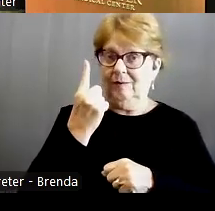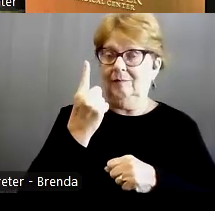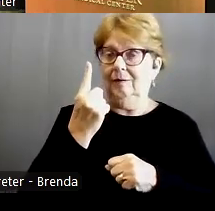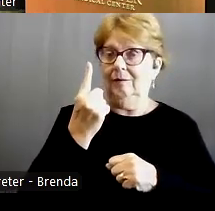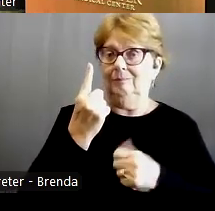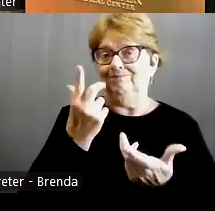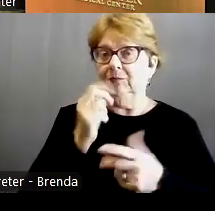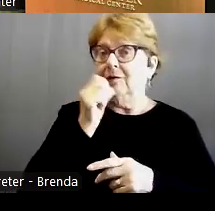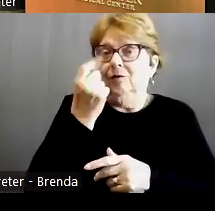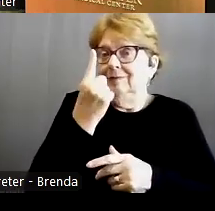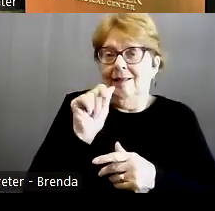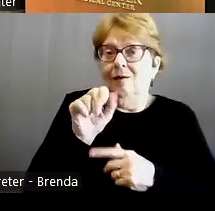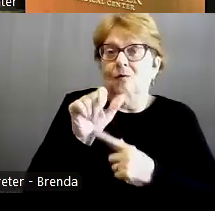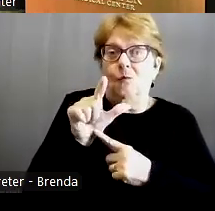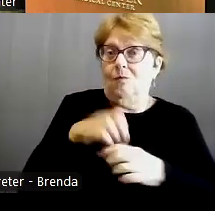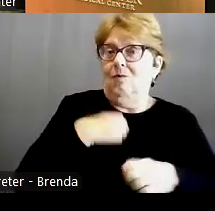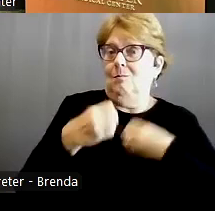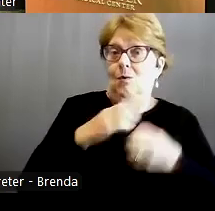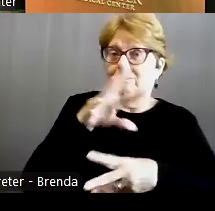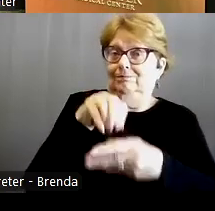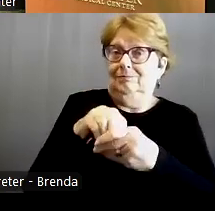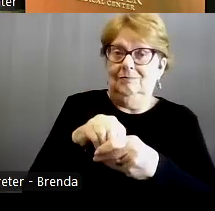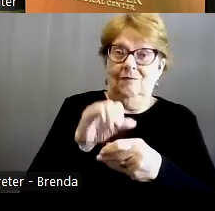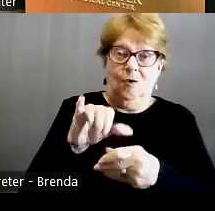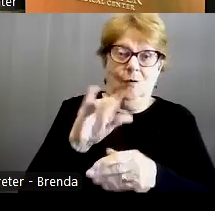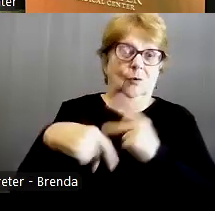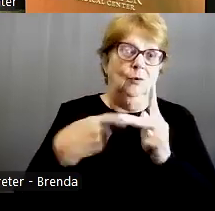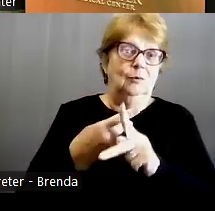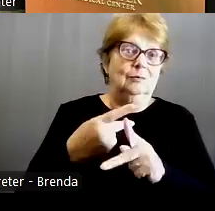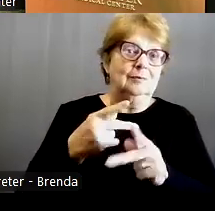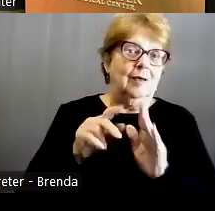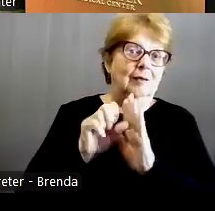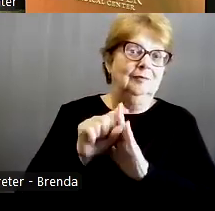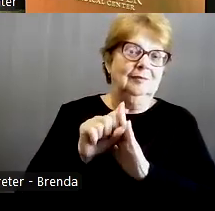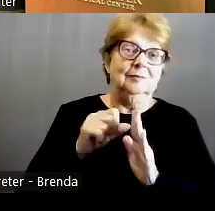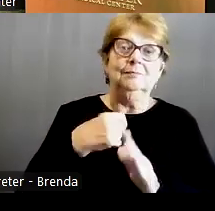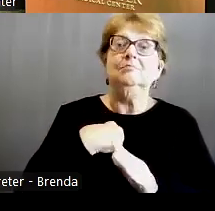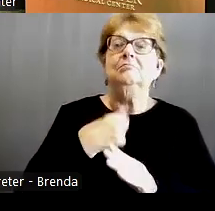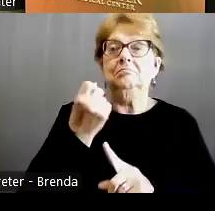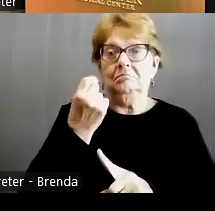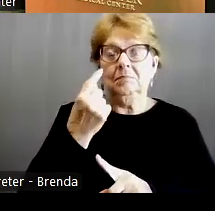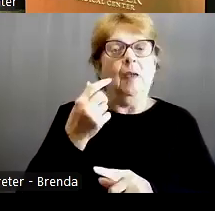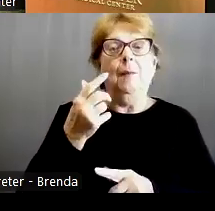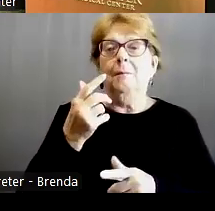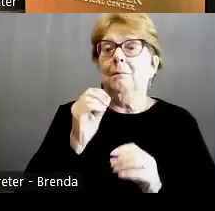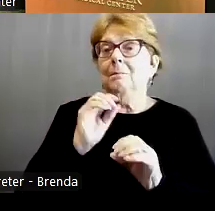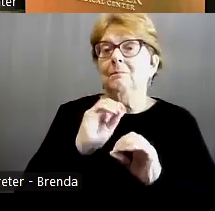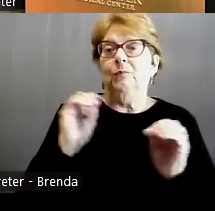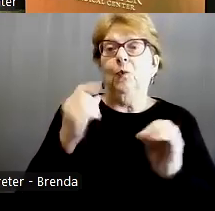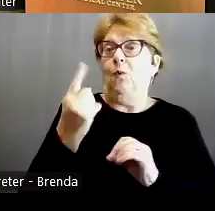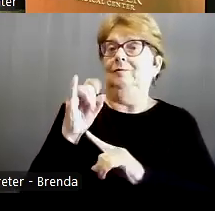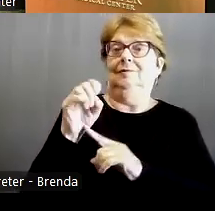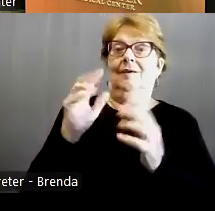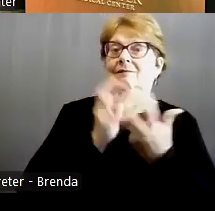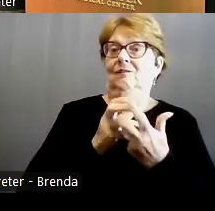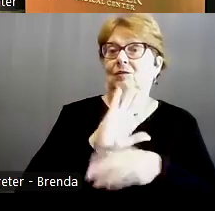even understanding at all the emotional dynamics of these kinds of symptoms. I grant you that maybe no one size fits all in any